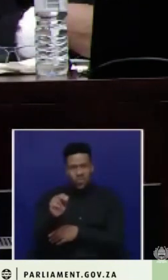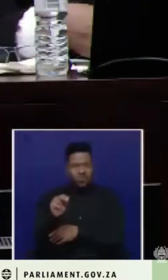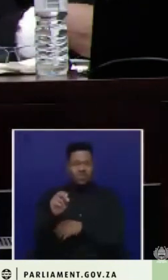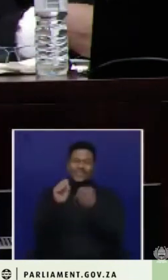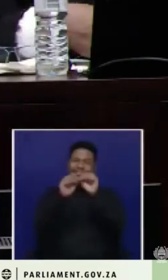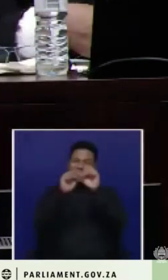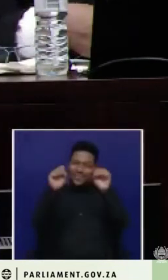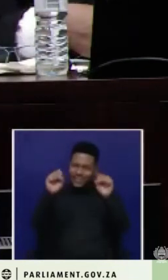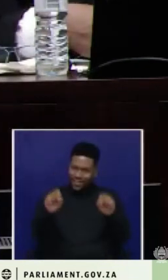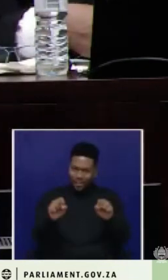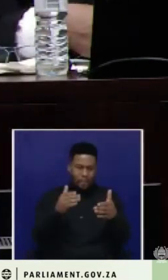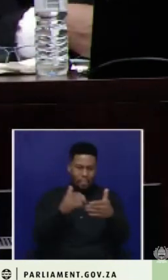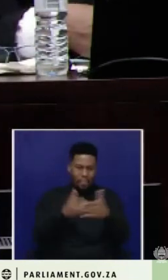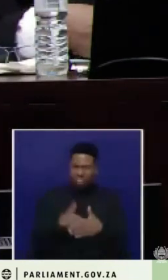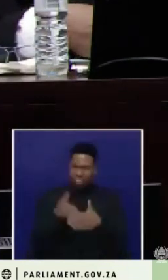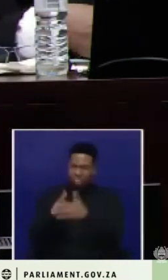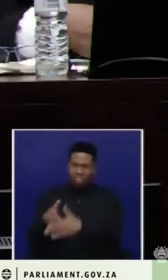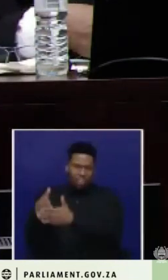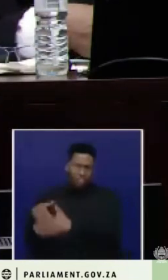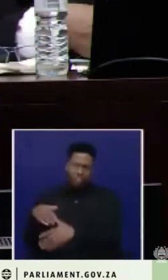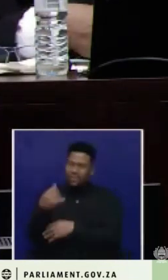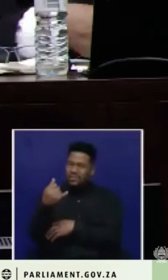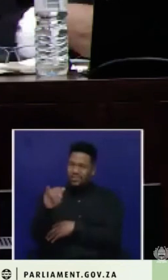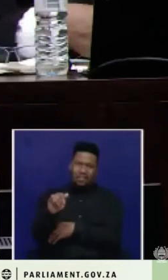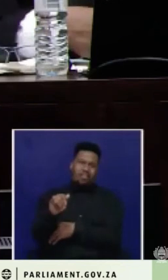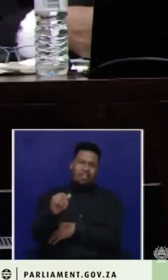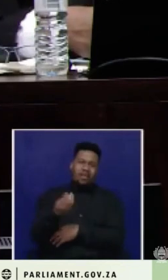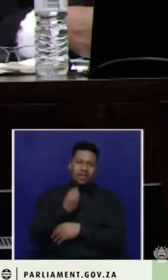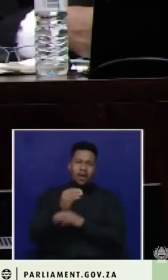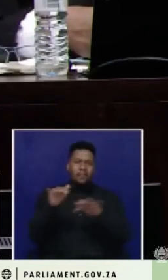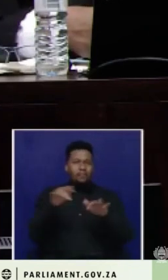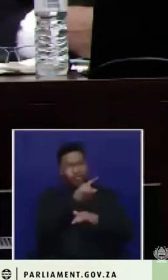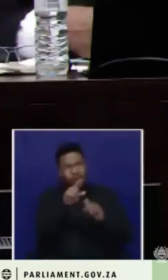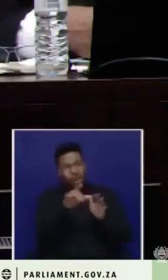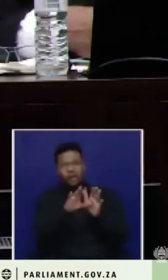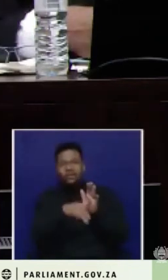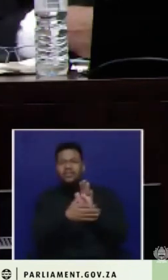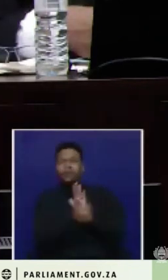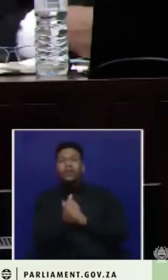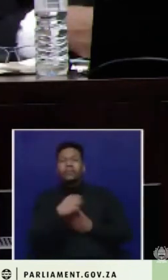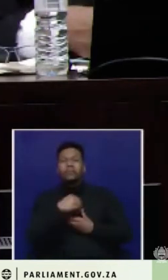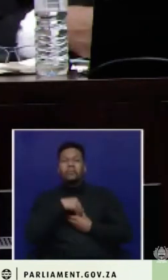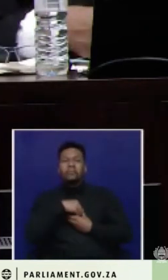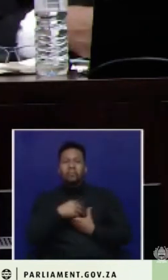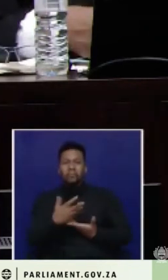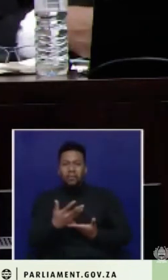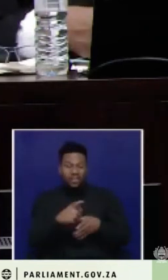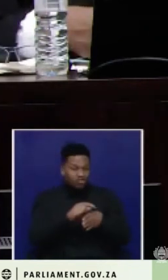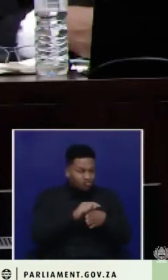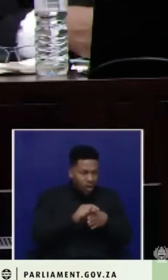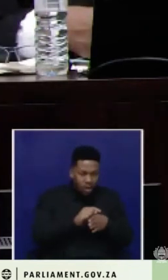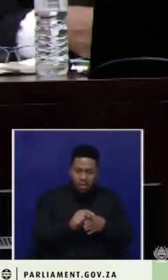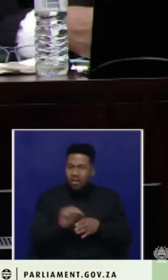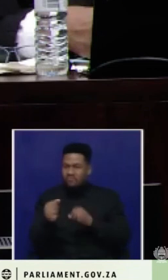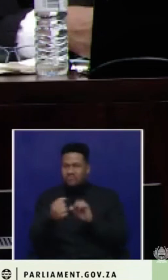face young people with disabilities in education, training, and employment. The